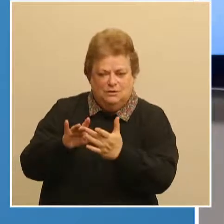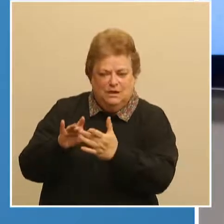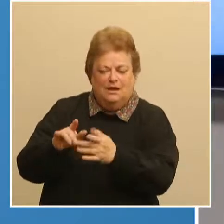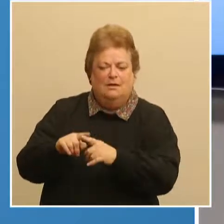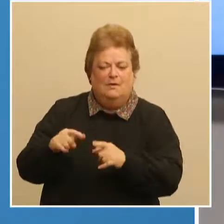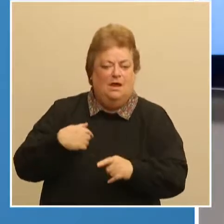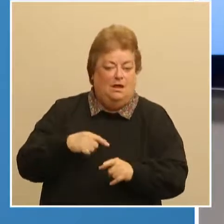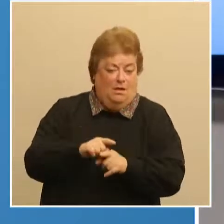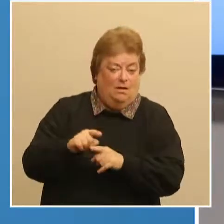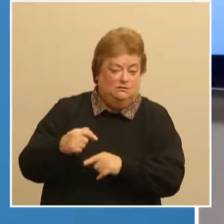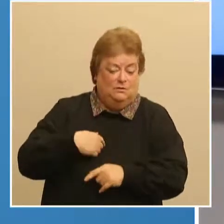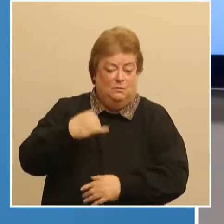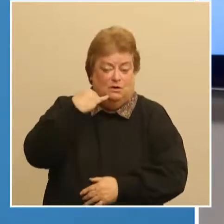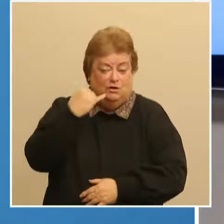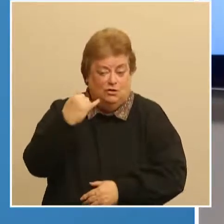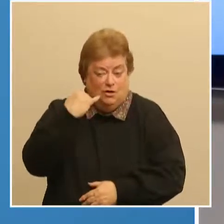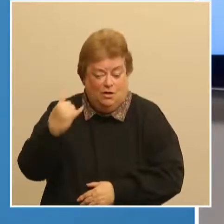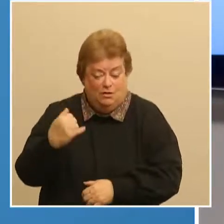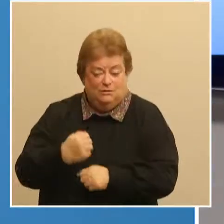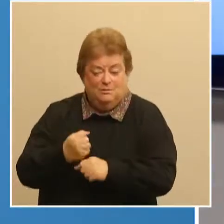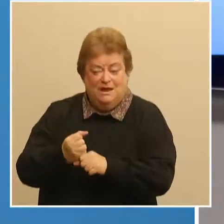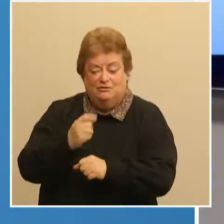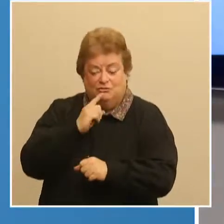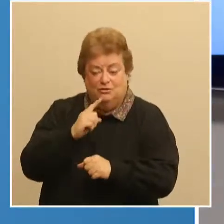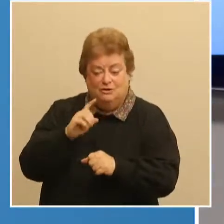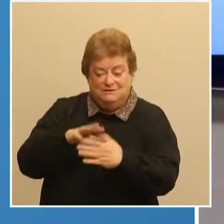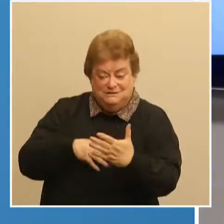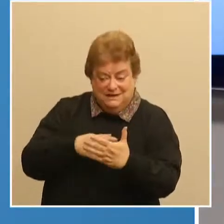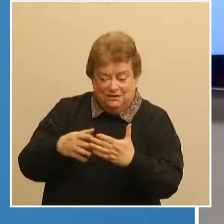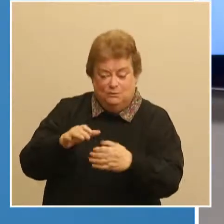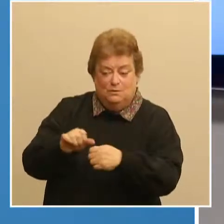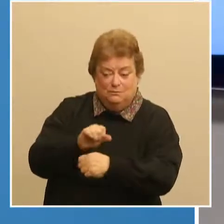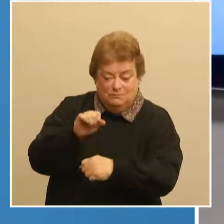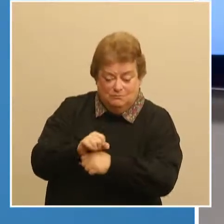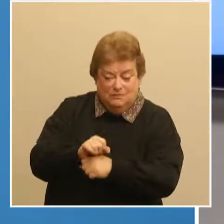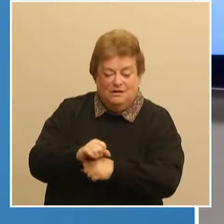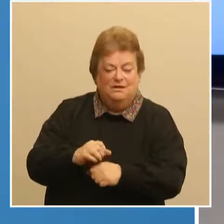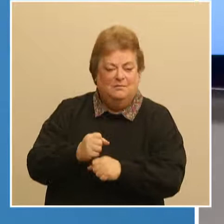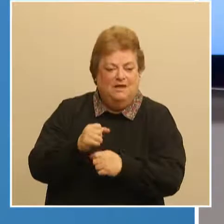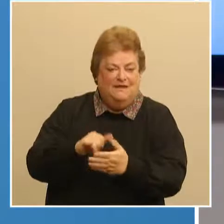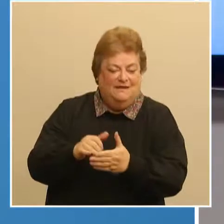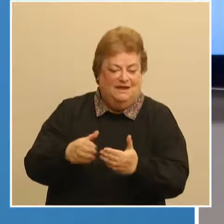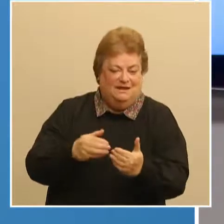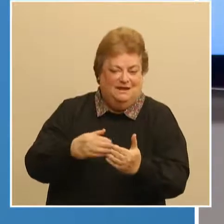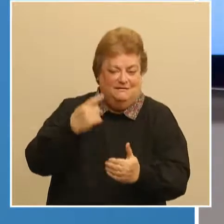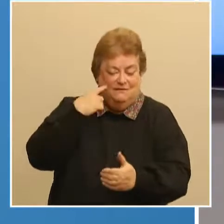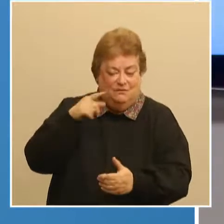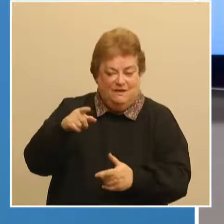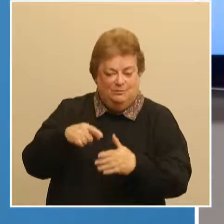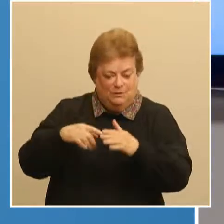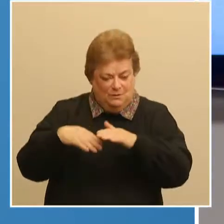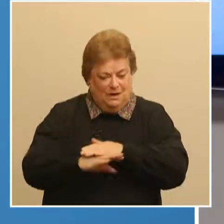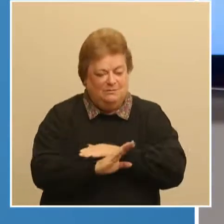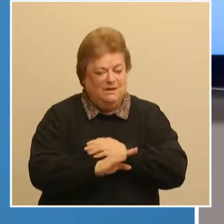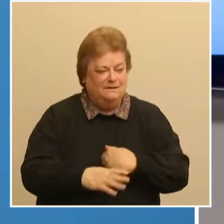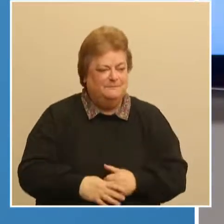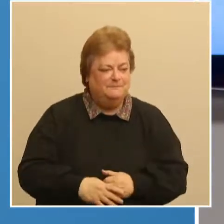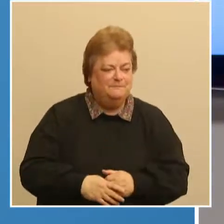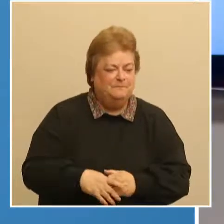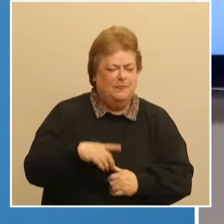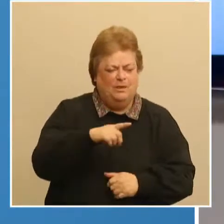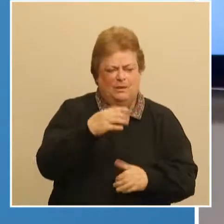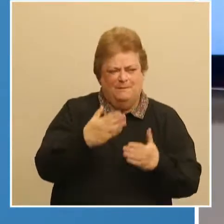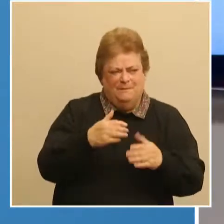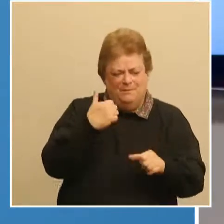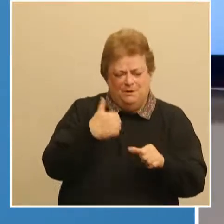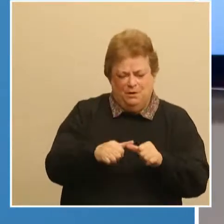them to just schedule their clinics and make it as easy as possible for them to get in. And you might recall when we